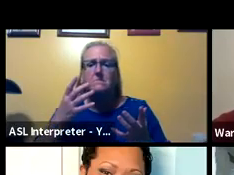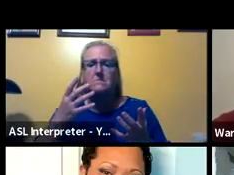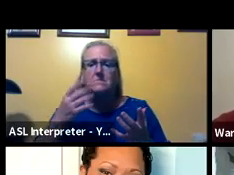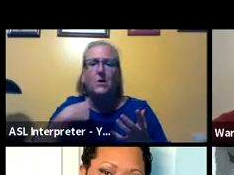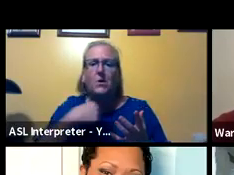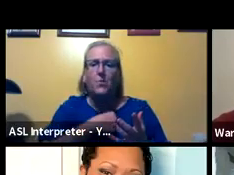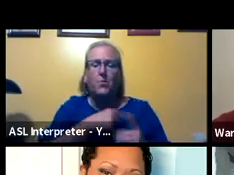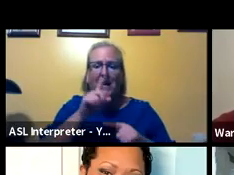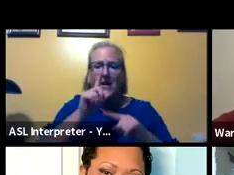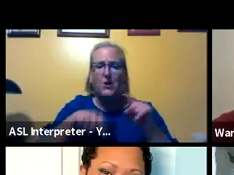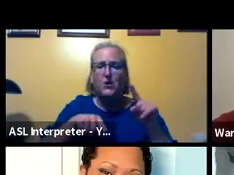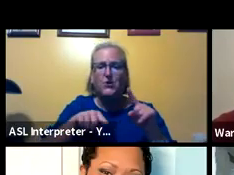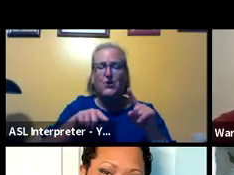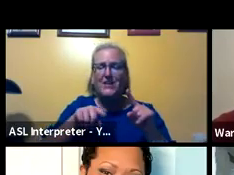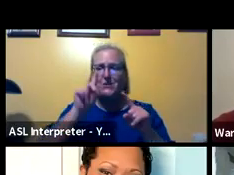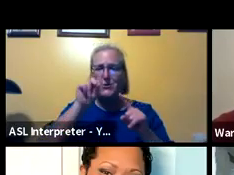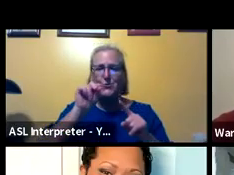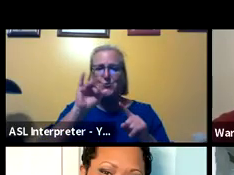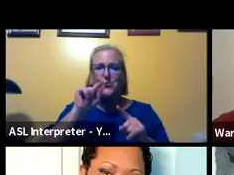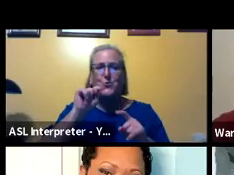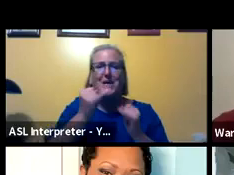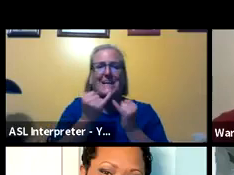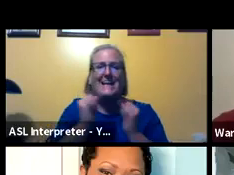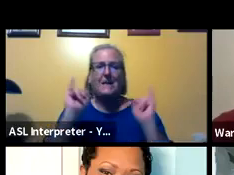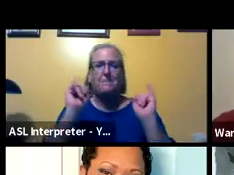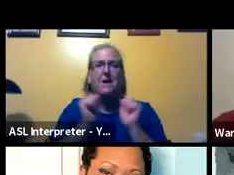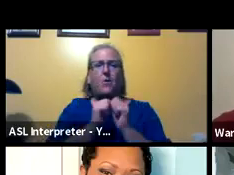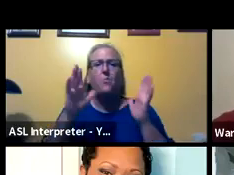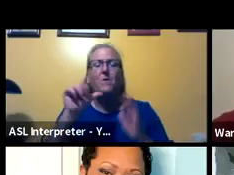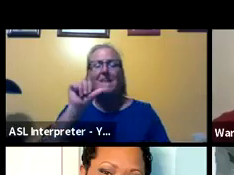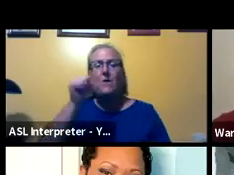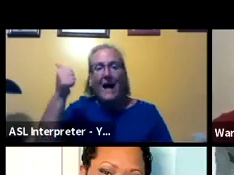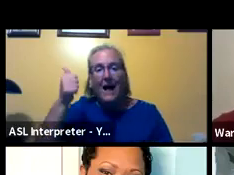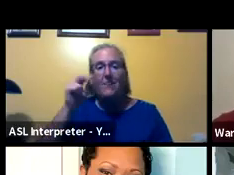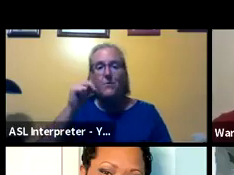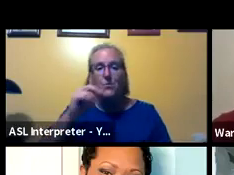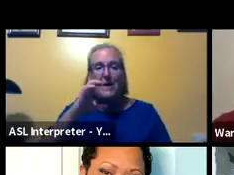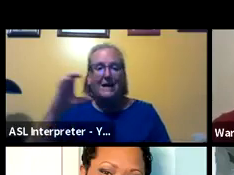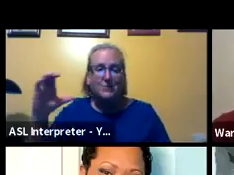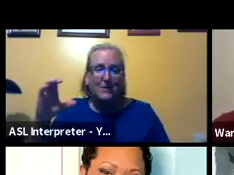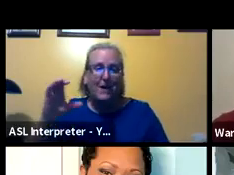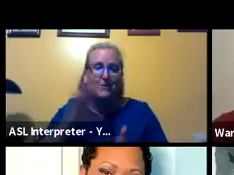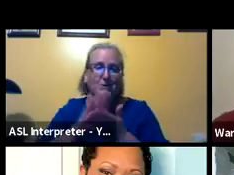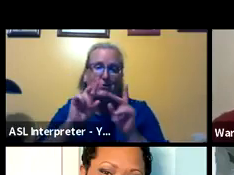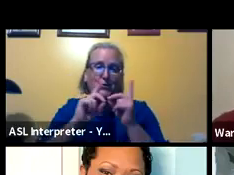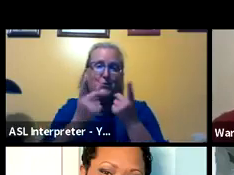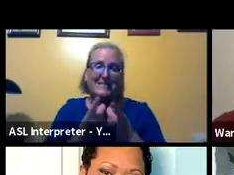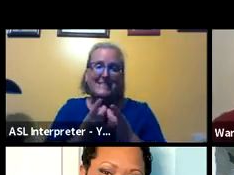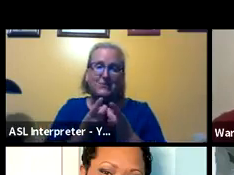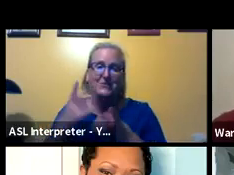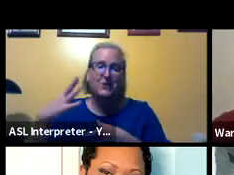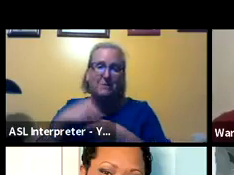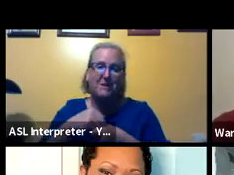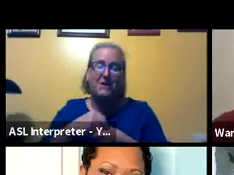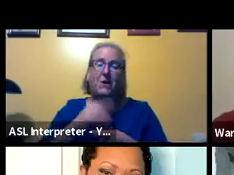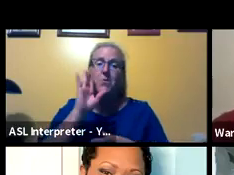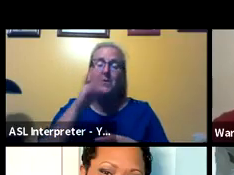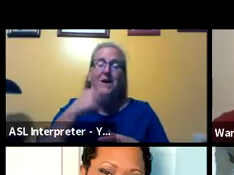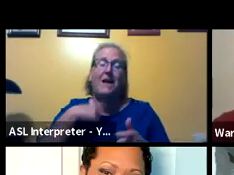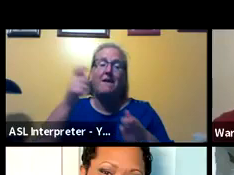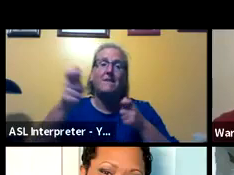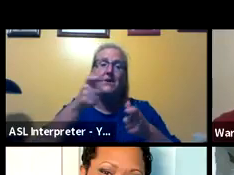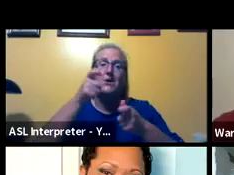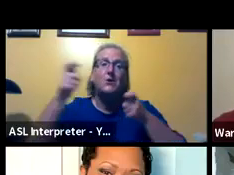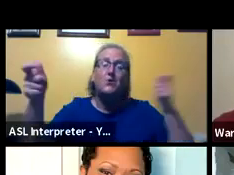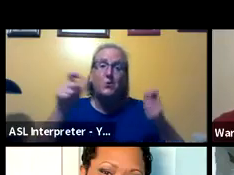tackle independently without other Newcastle County school districts participating. We would run into huge logistical problems that